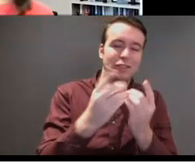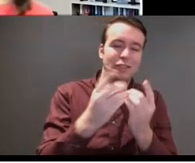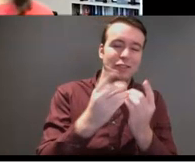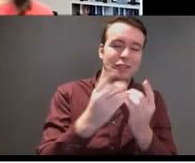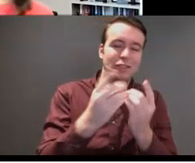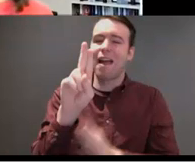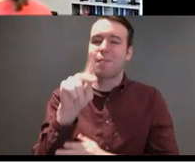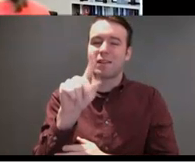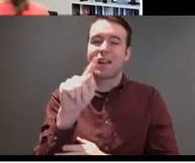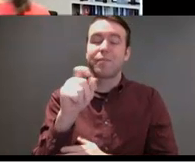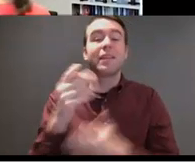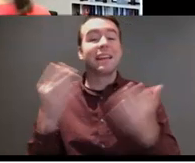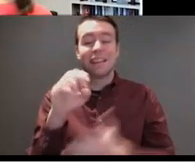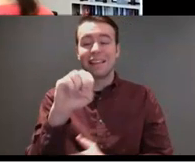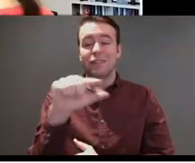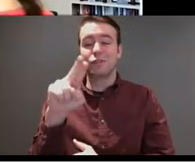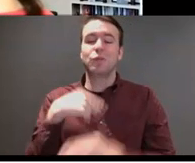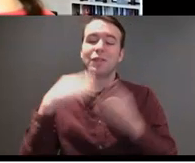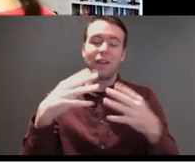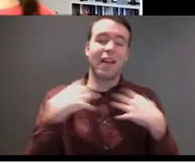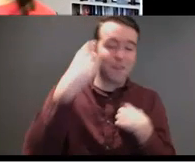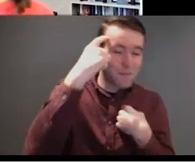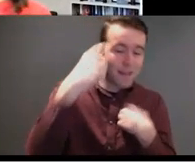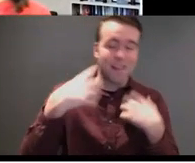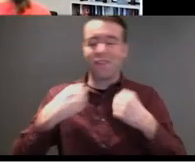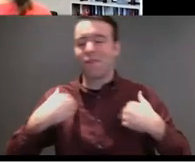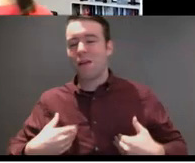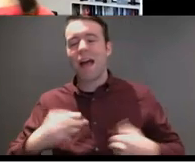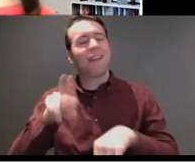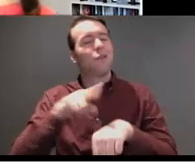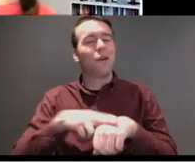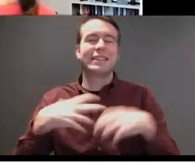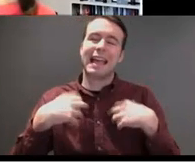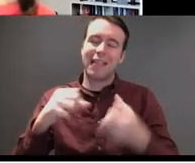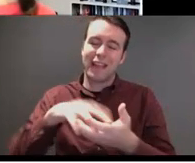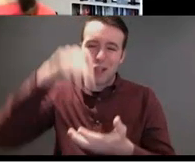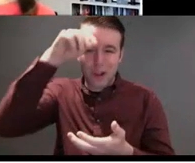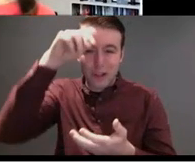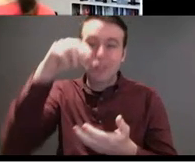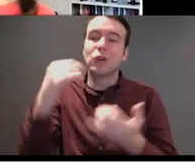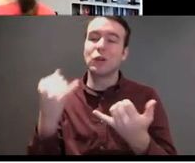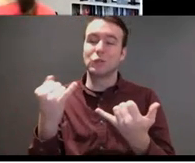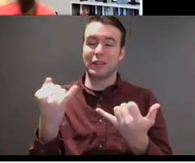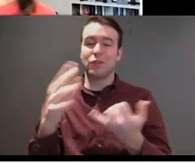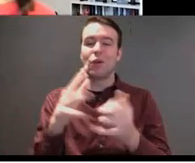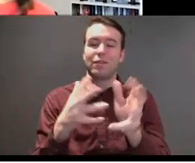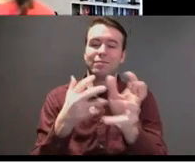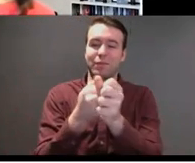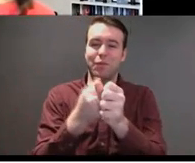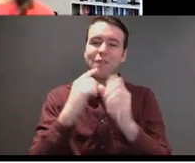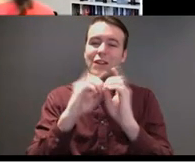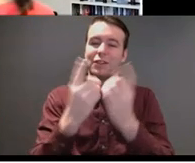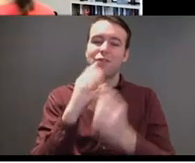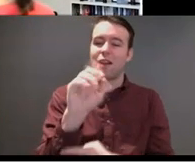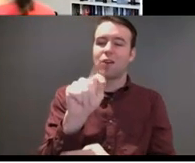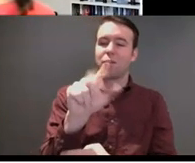on EGU News, we focus on healthy minds, healthy bodies, and of course, healthy learning. So here is your district update for October